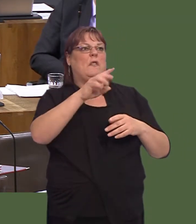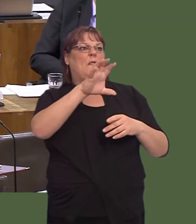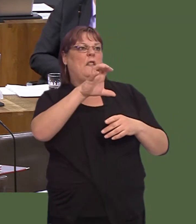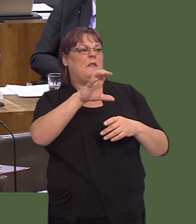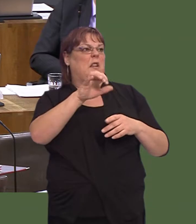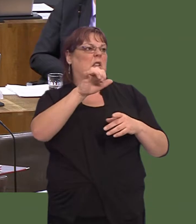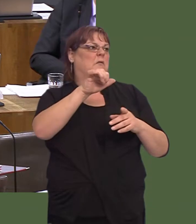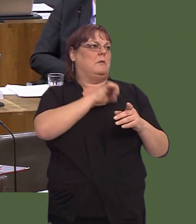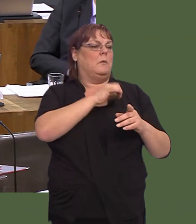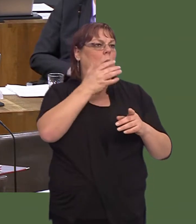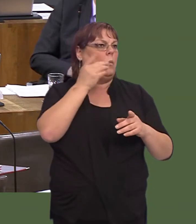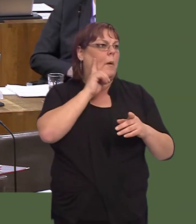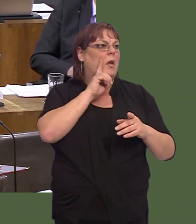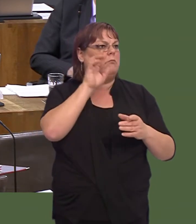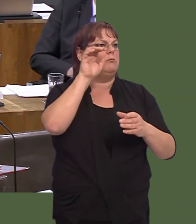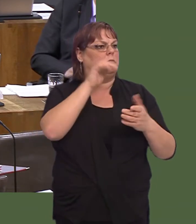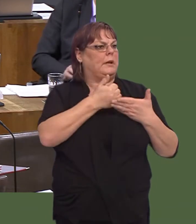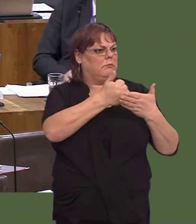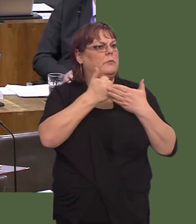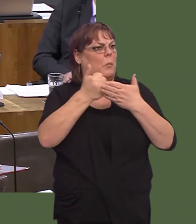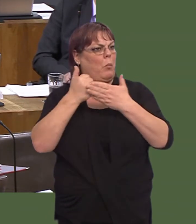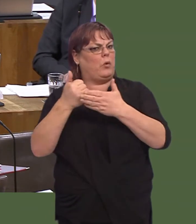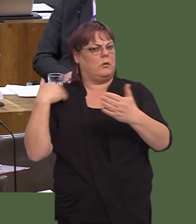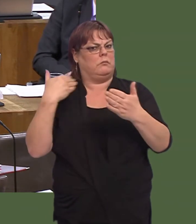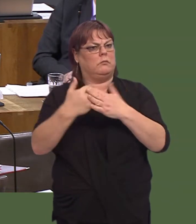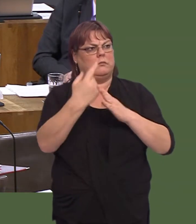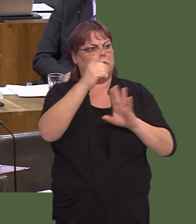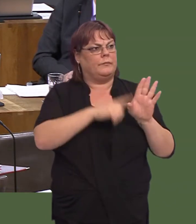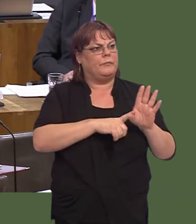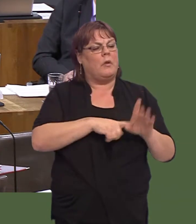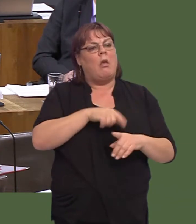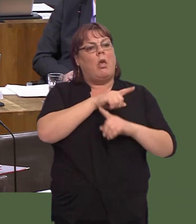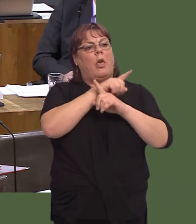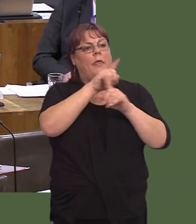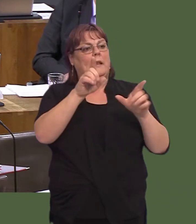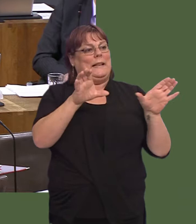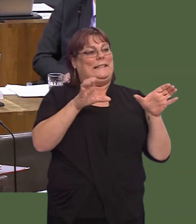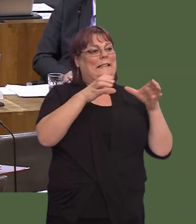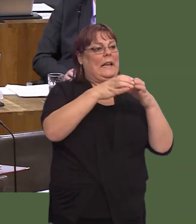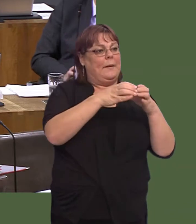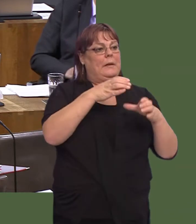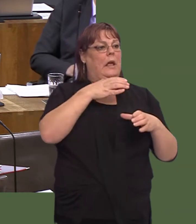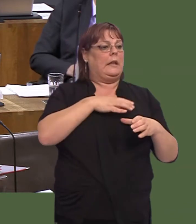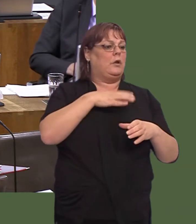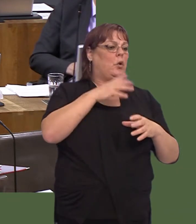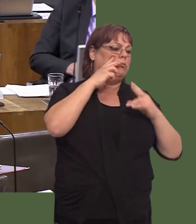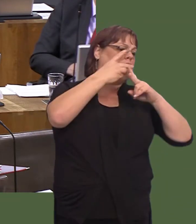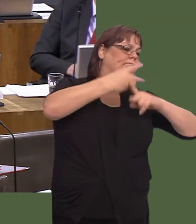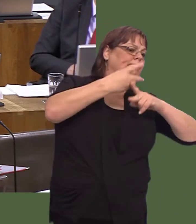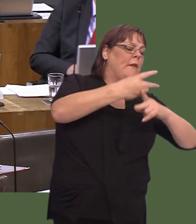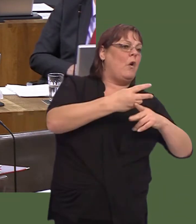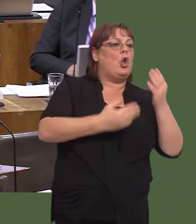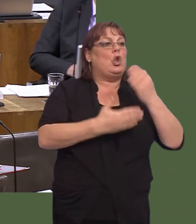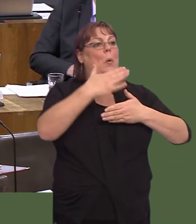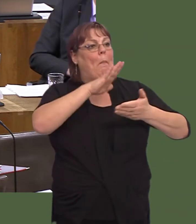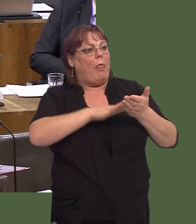across Wales since the start of last year. Those new teams do help to improve perinatal mental health outcomes for new mothers as well as their babies